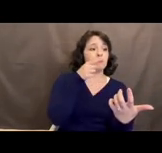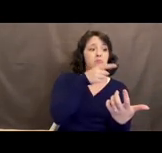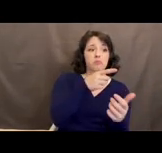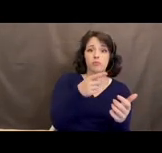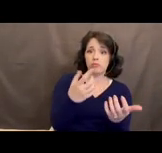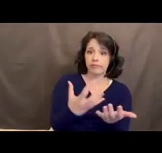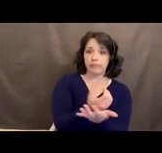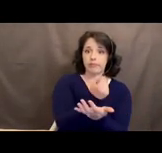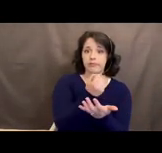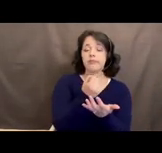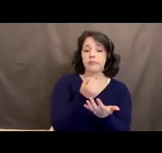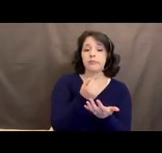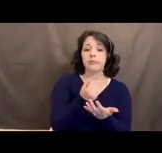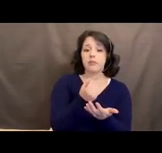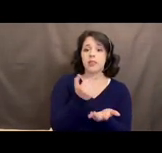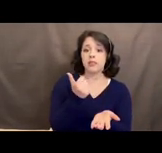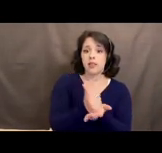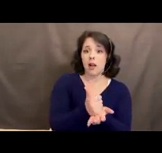We have